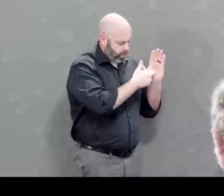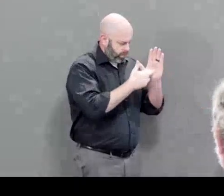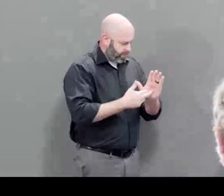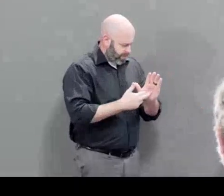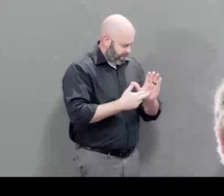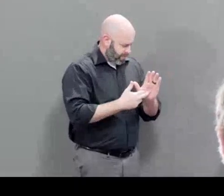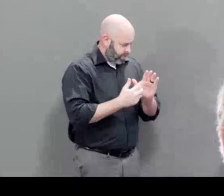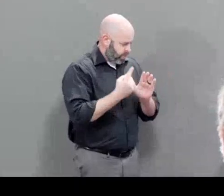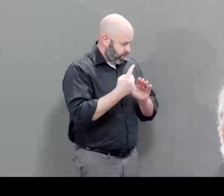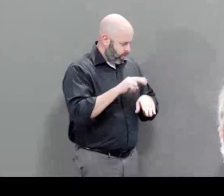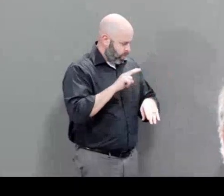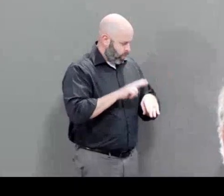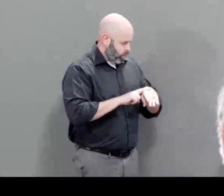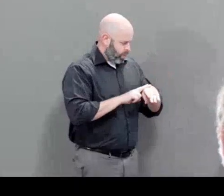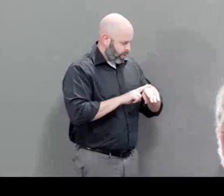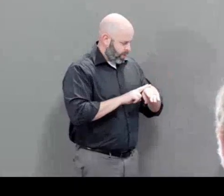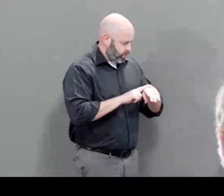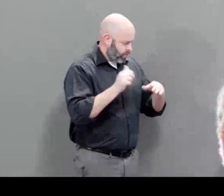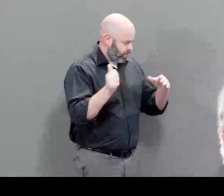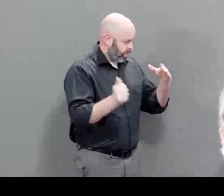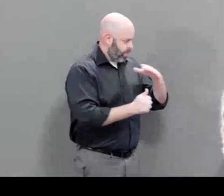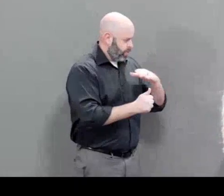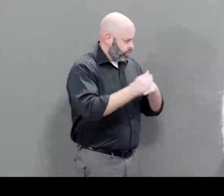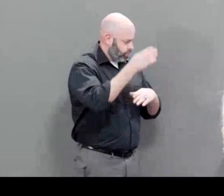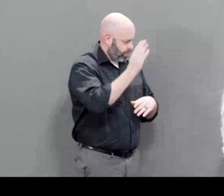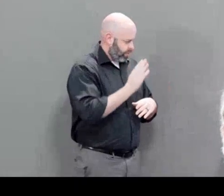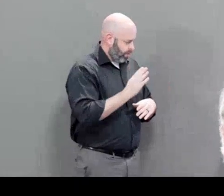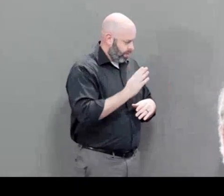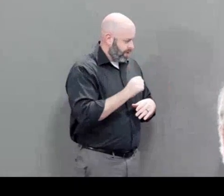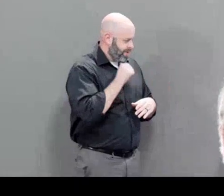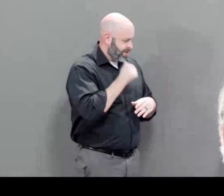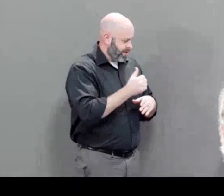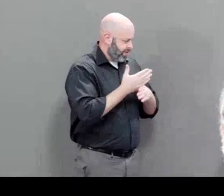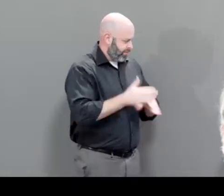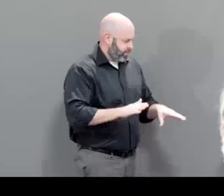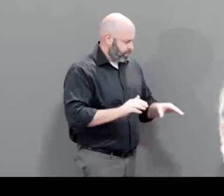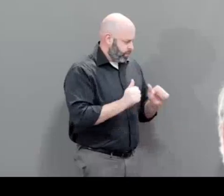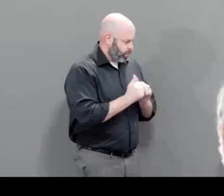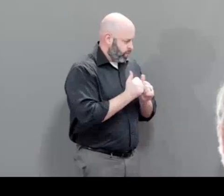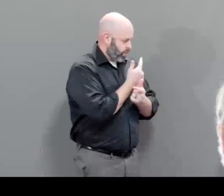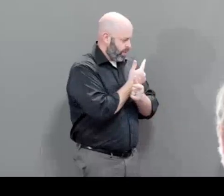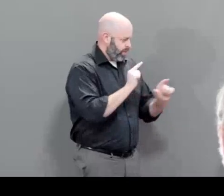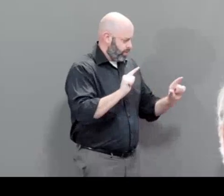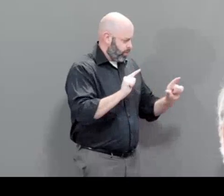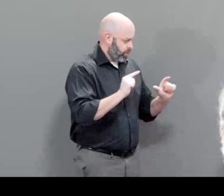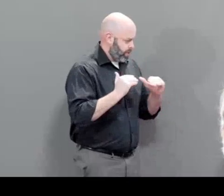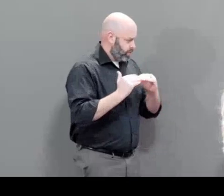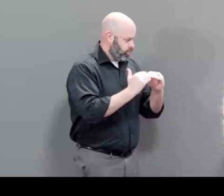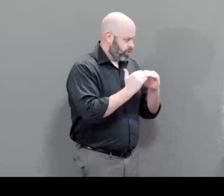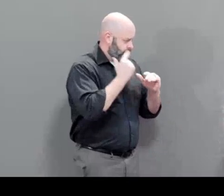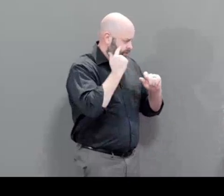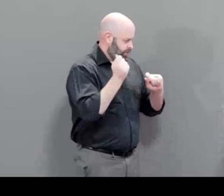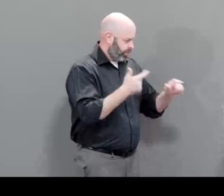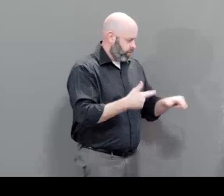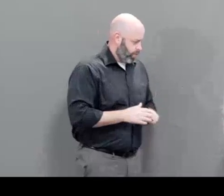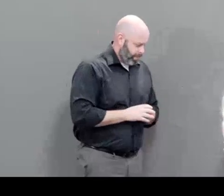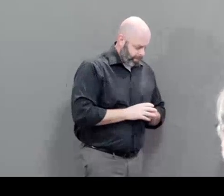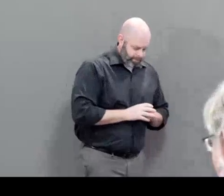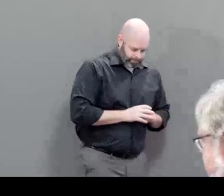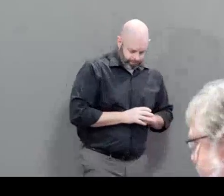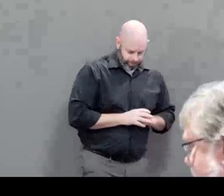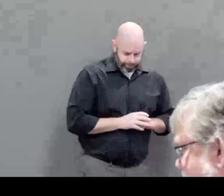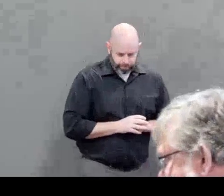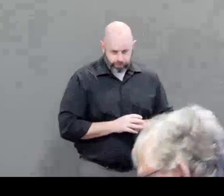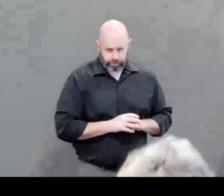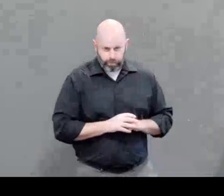republic for which it stands, one nation, under God, indivisible, with liberty and justice for